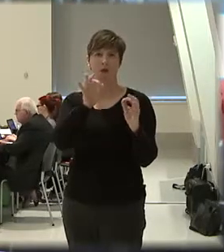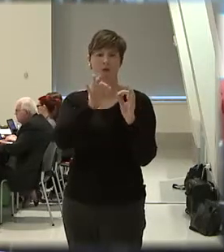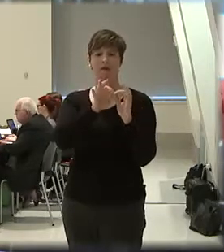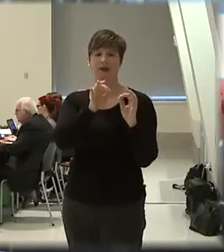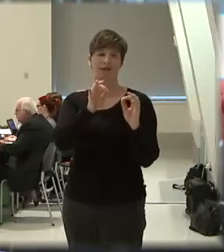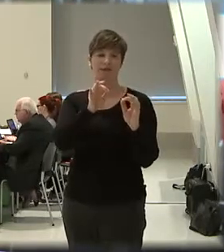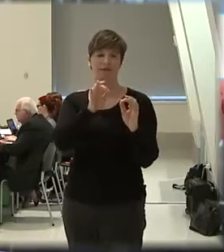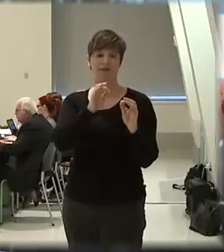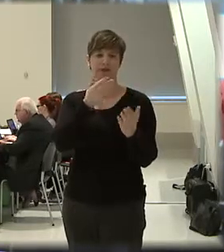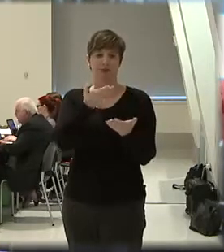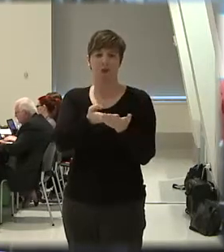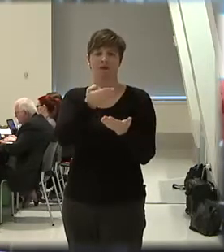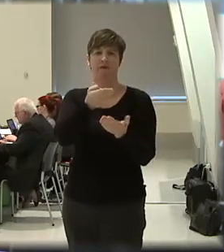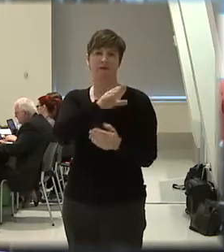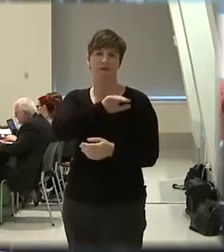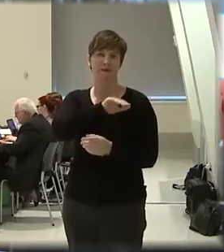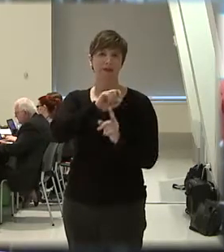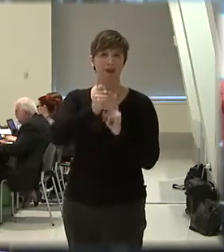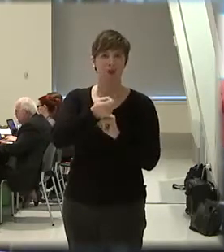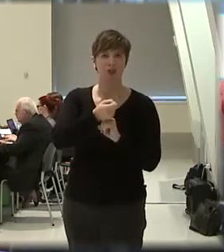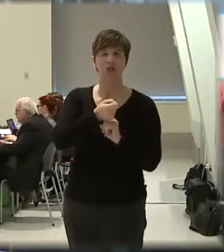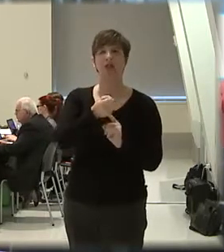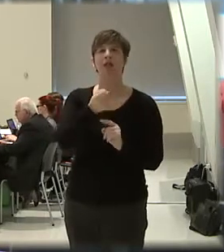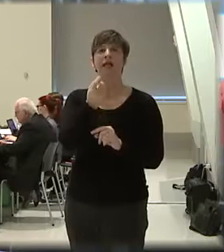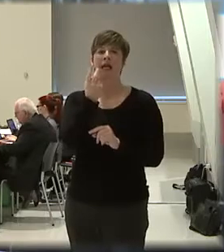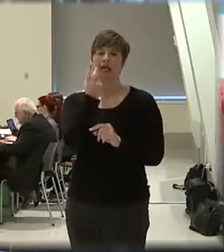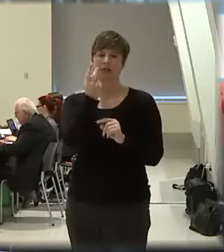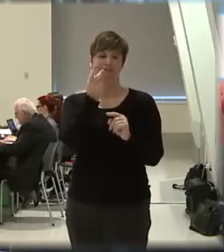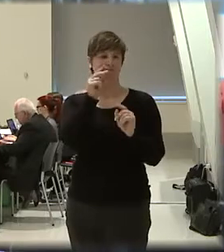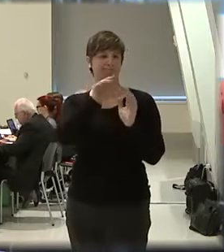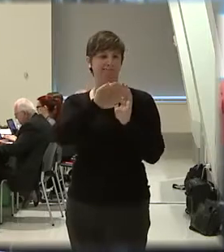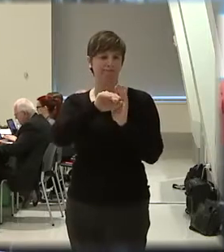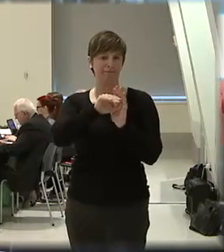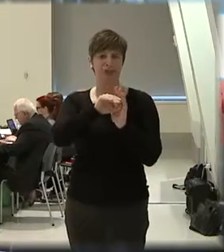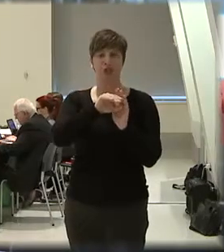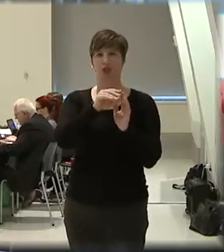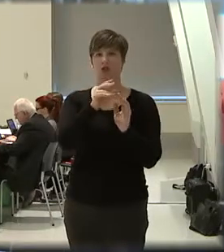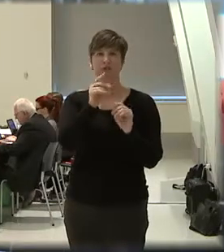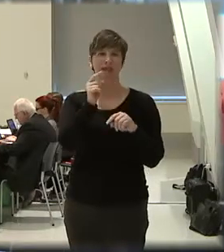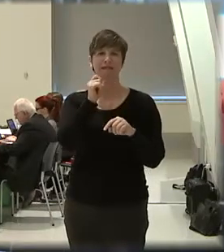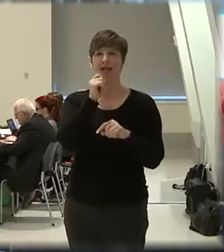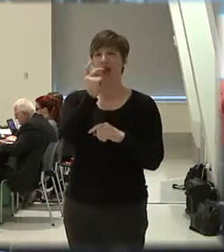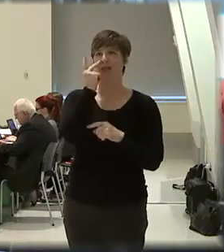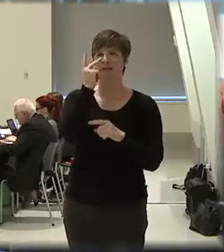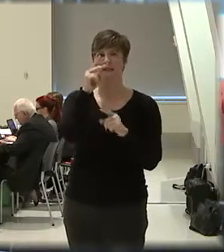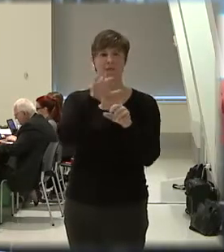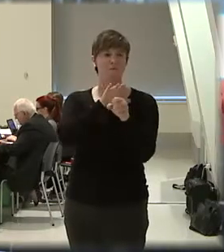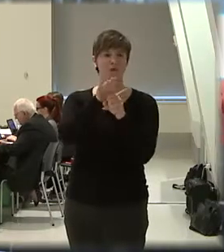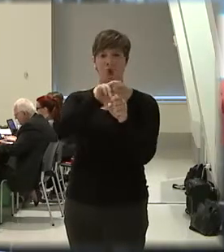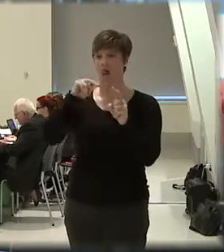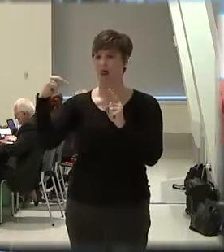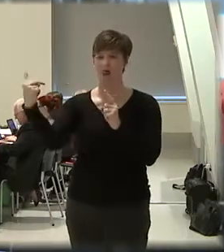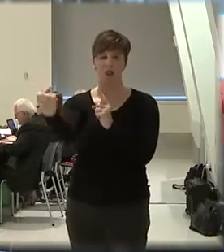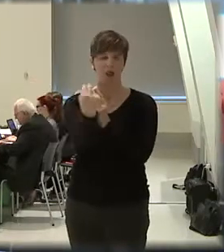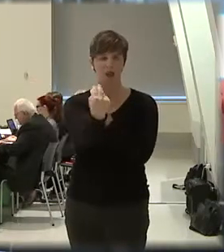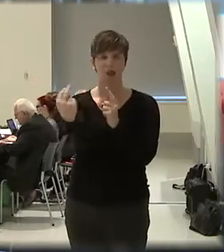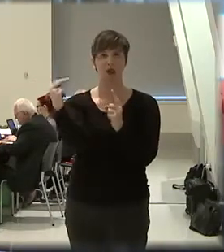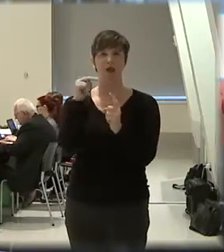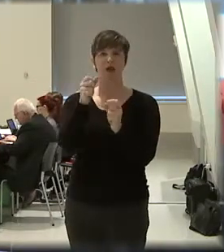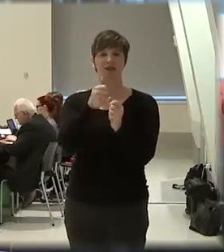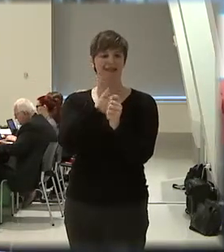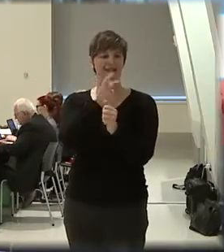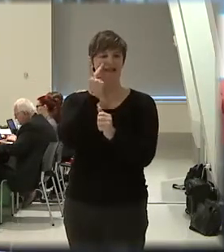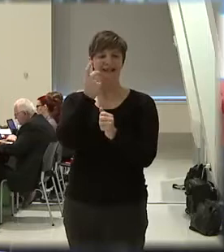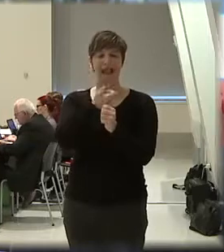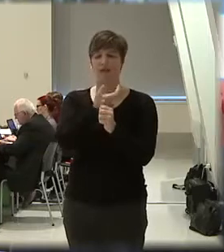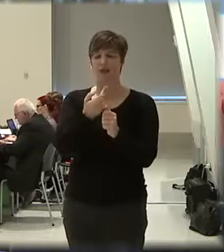encounters. It is a two-dimensional image from a specific point of view that will never capture the entire picture or even see everything that an